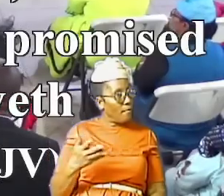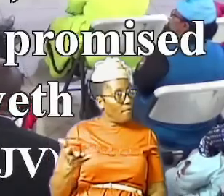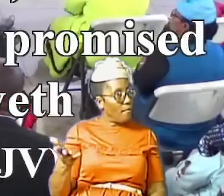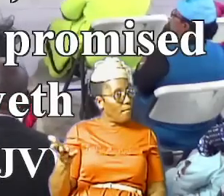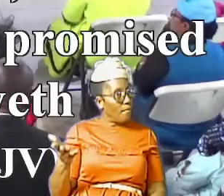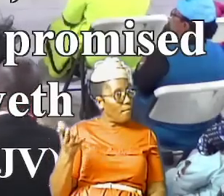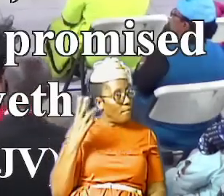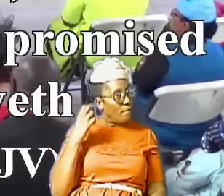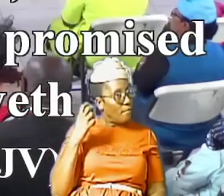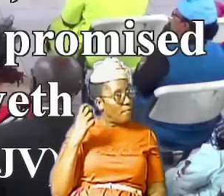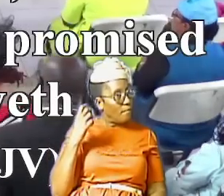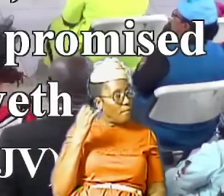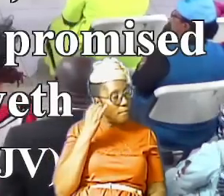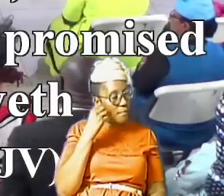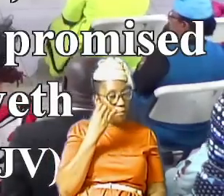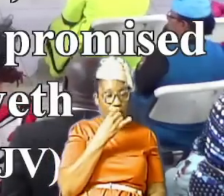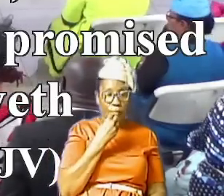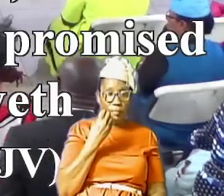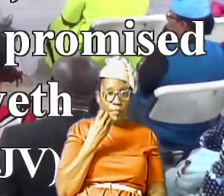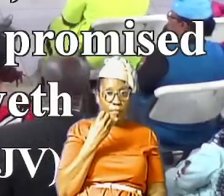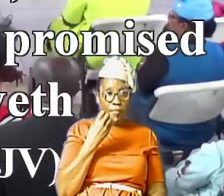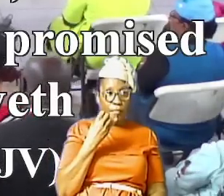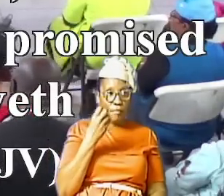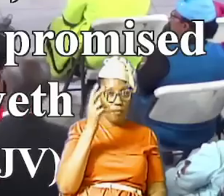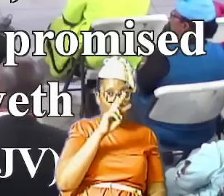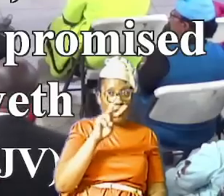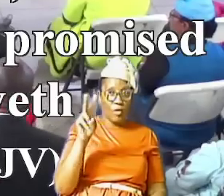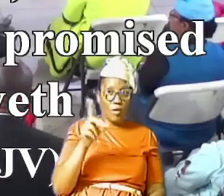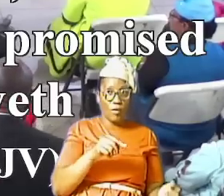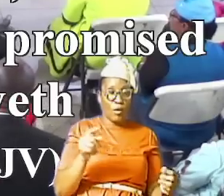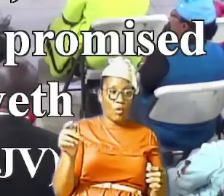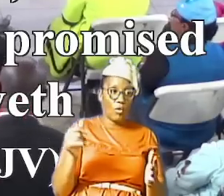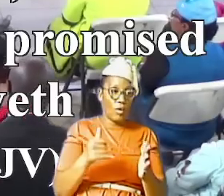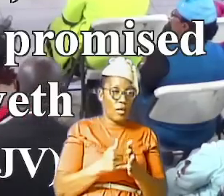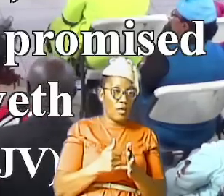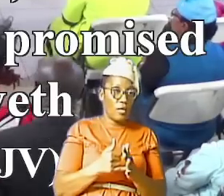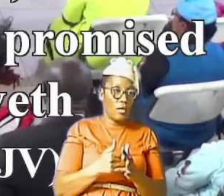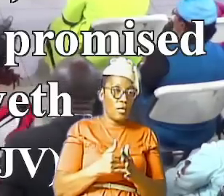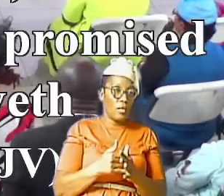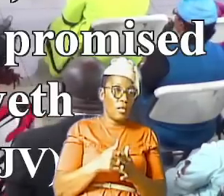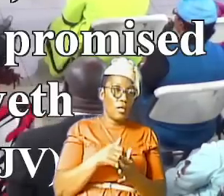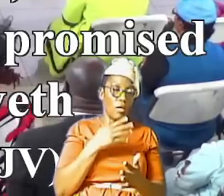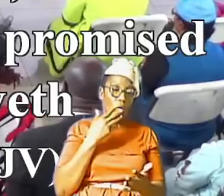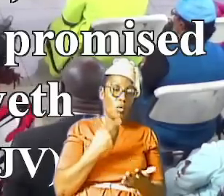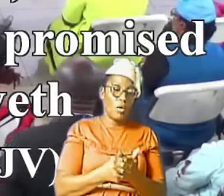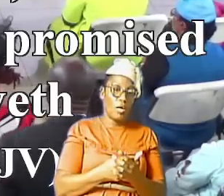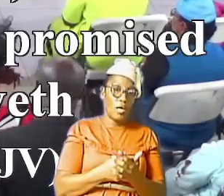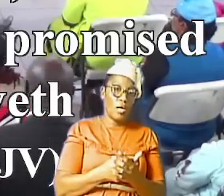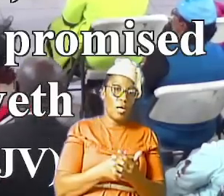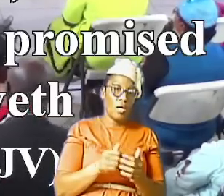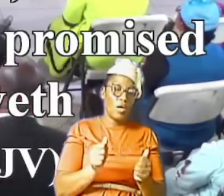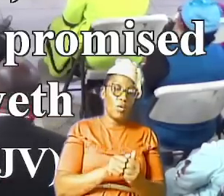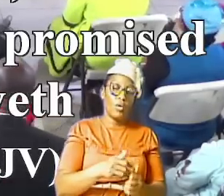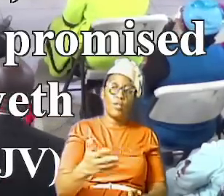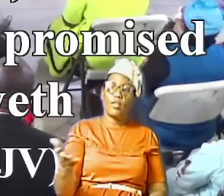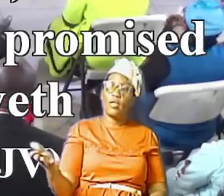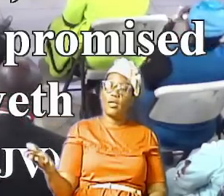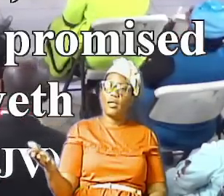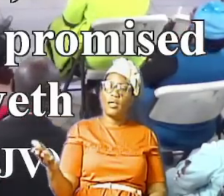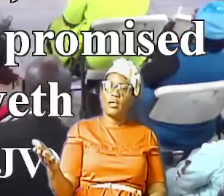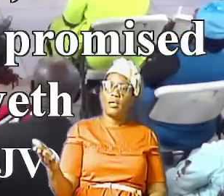Hear therefore, O Israel, and observe to do it, that it may be well with